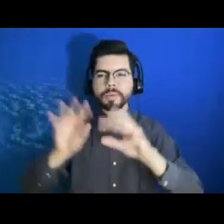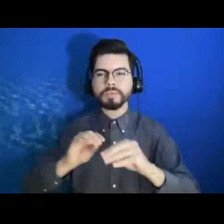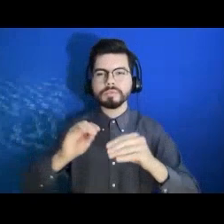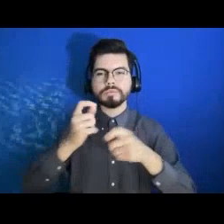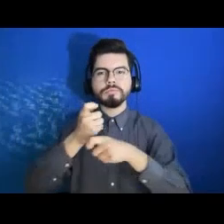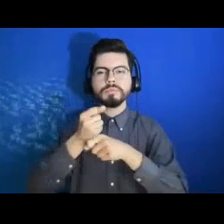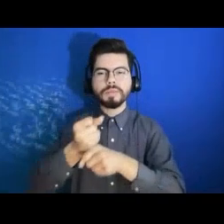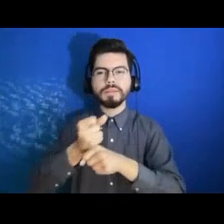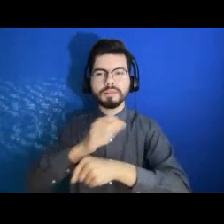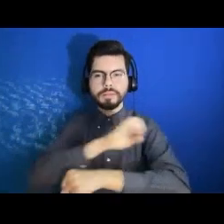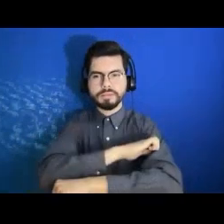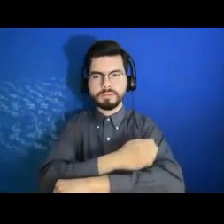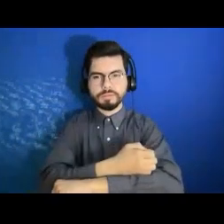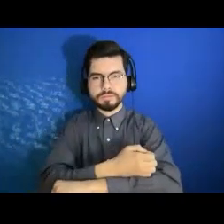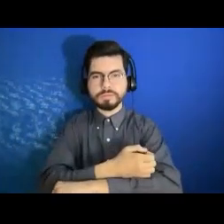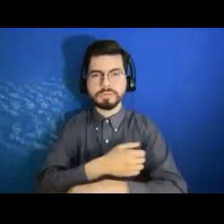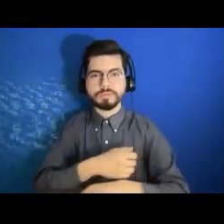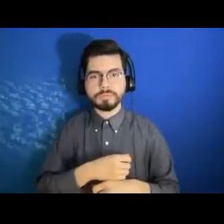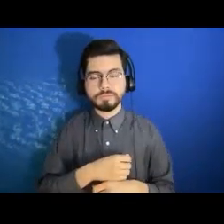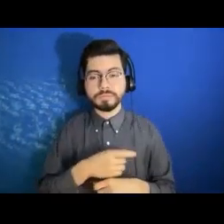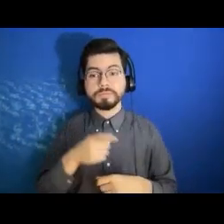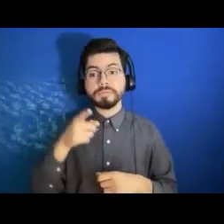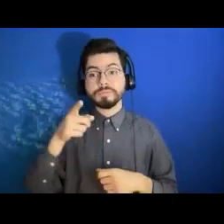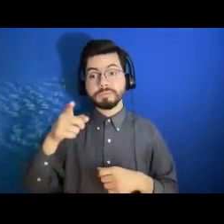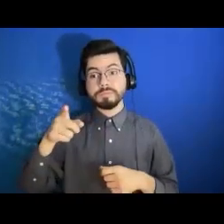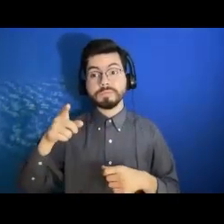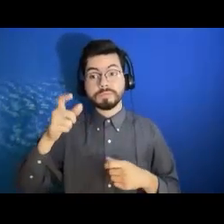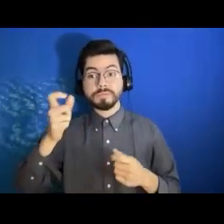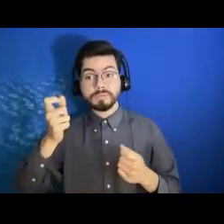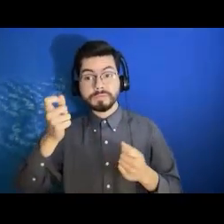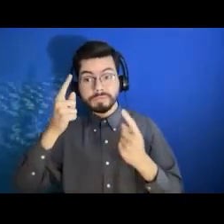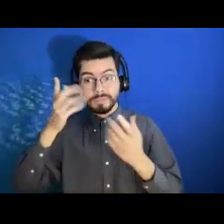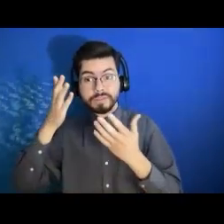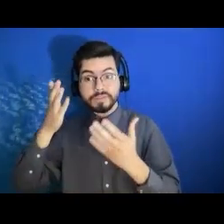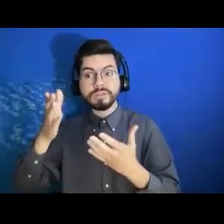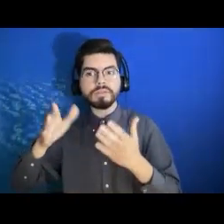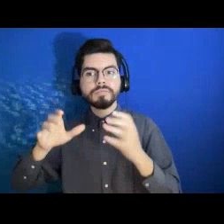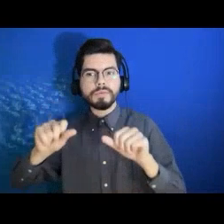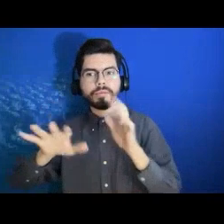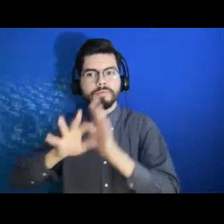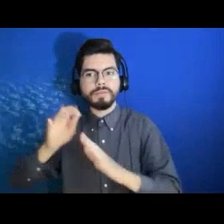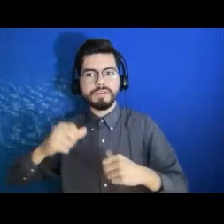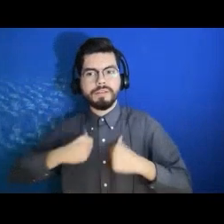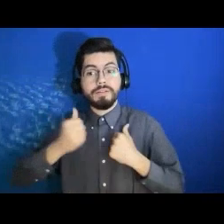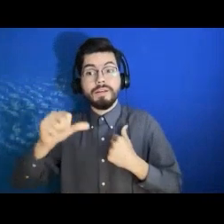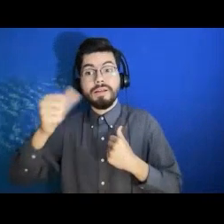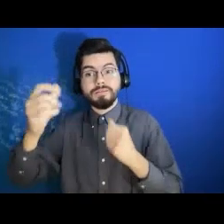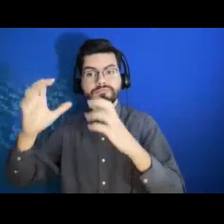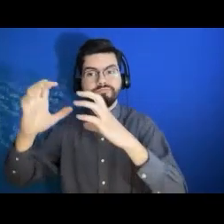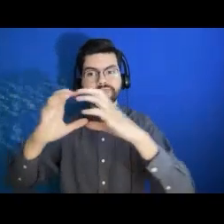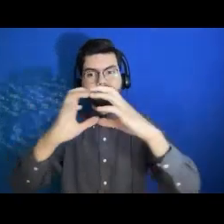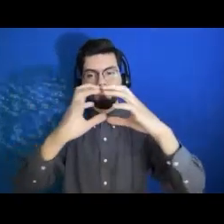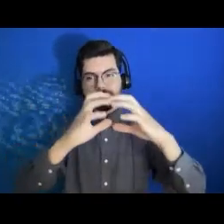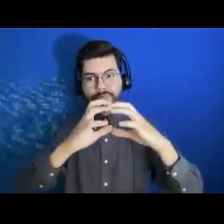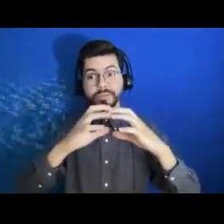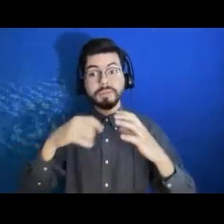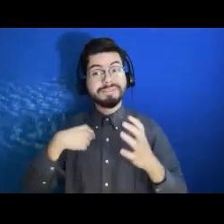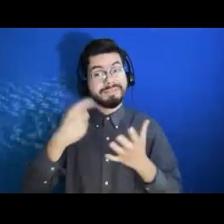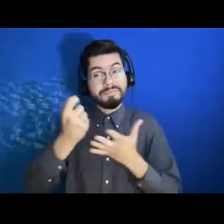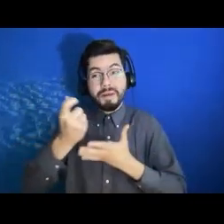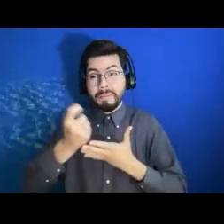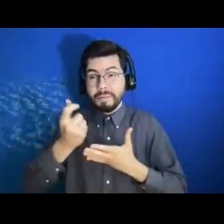here, they can understand that on other planets potentially, and they can find life on other planets. So like I said, I left out a